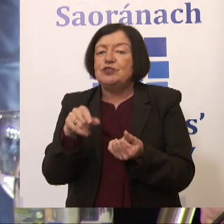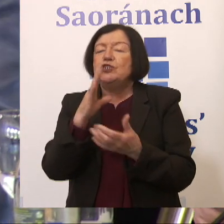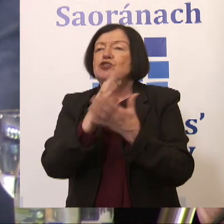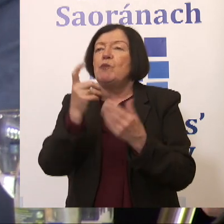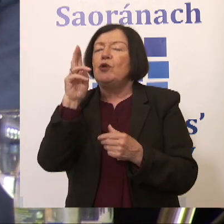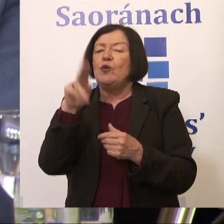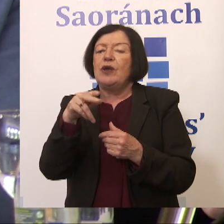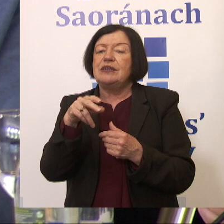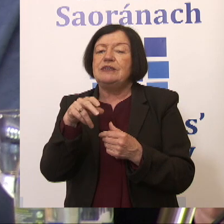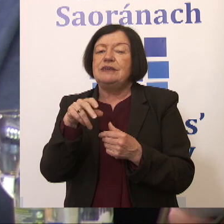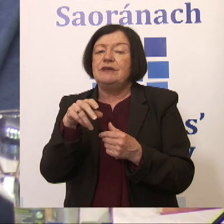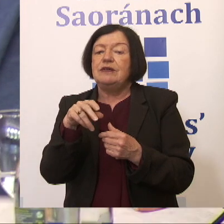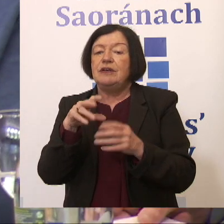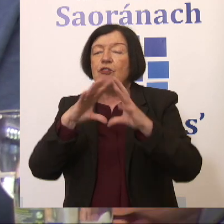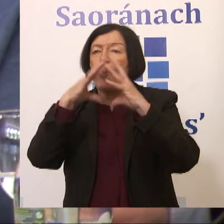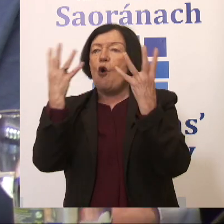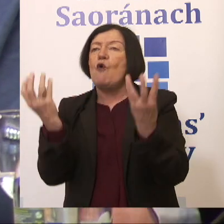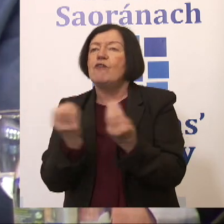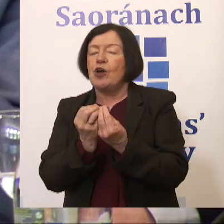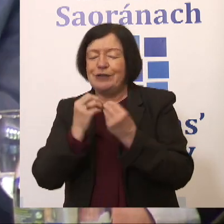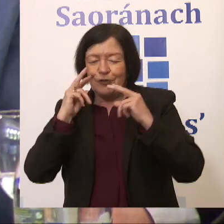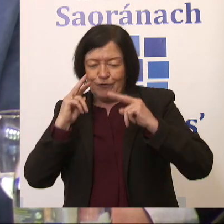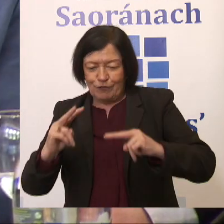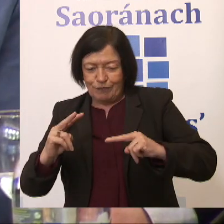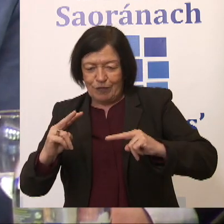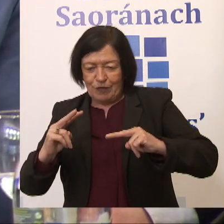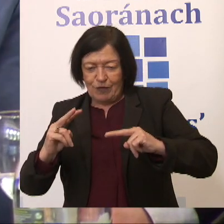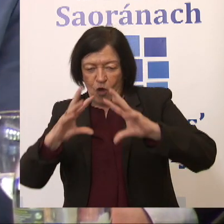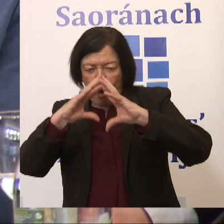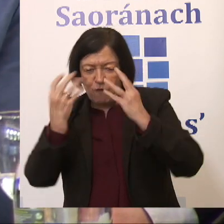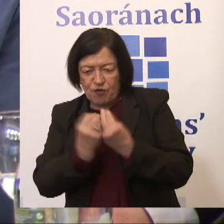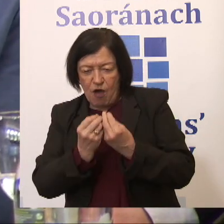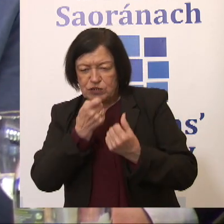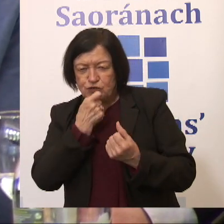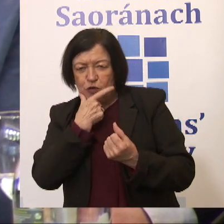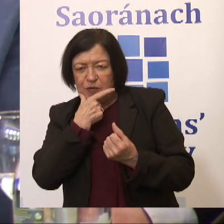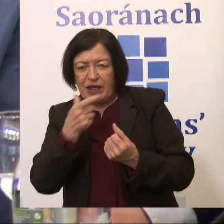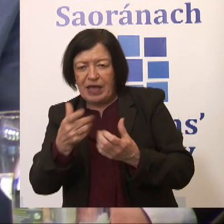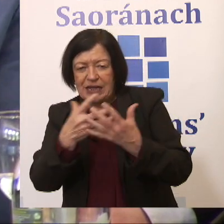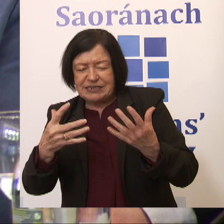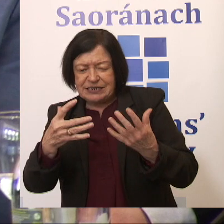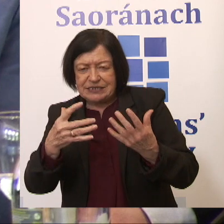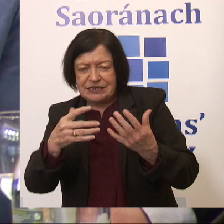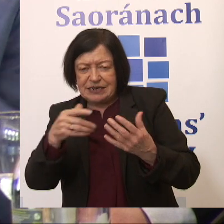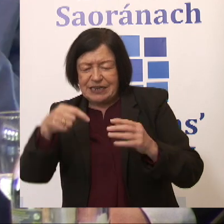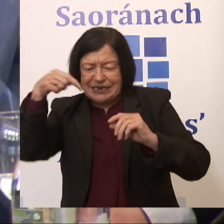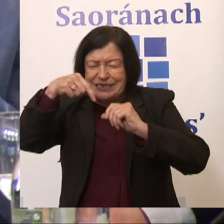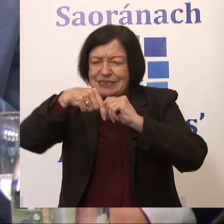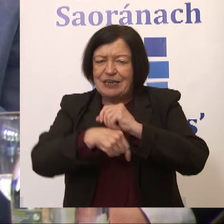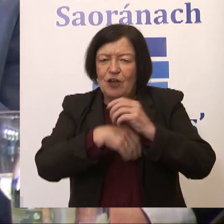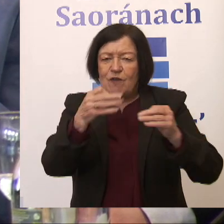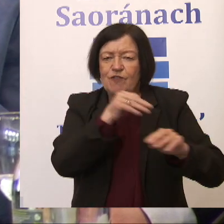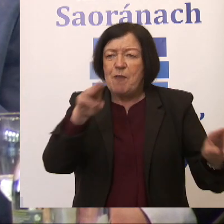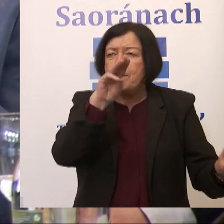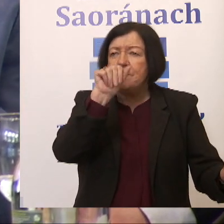who could take sort of the overarching look at the entirety of Dublin and the bigger strategic questions, like getting from Malahide